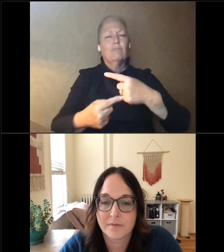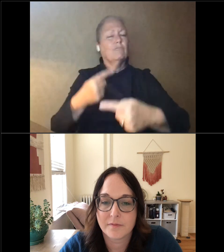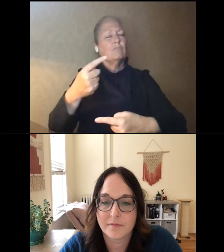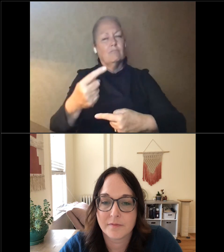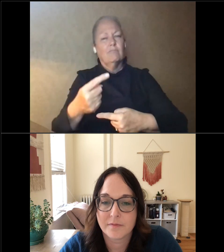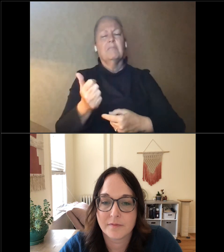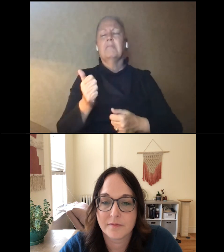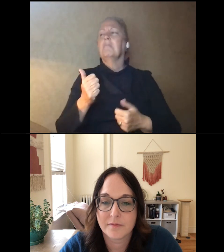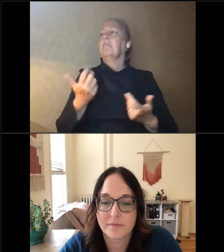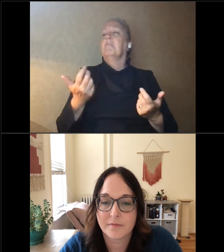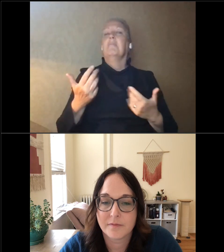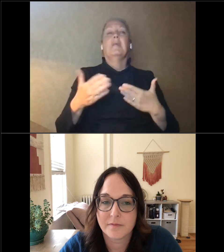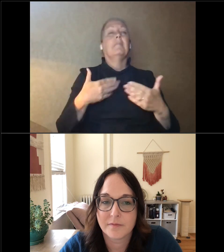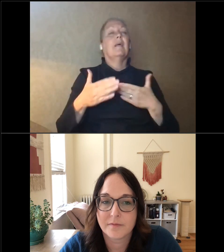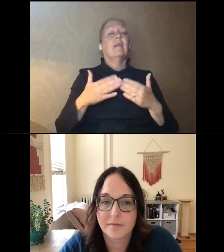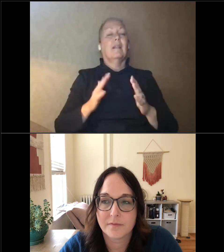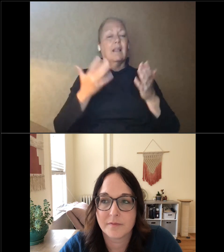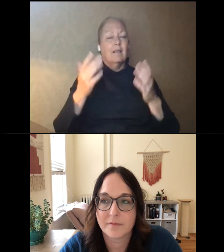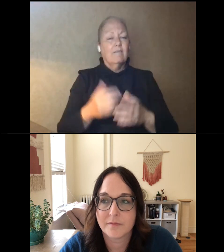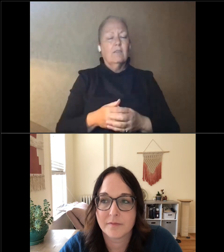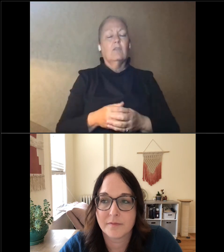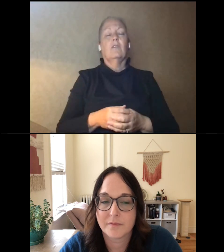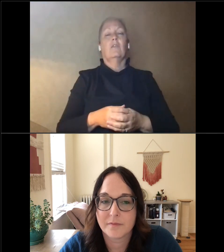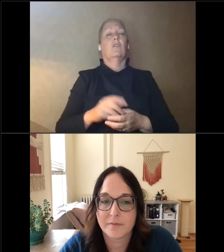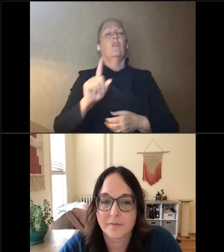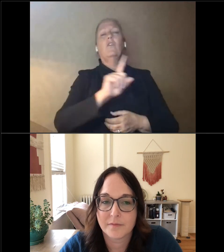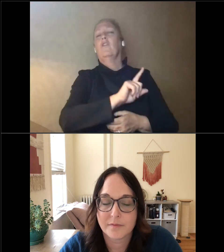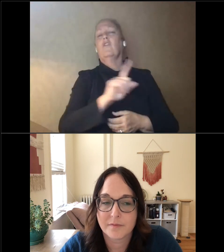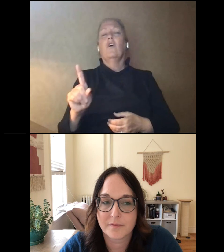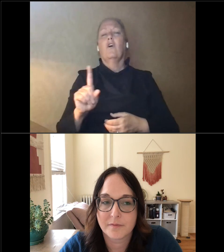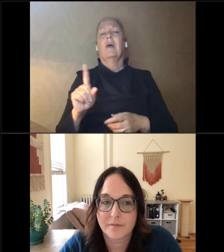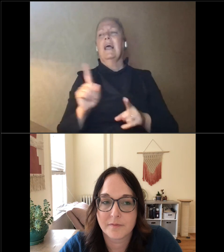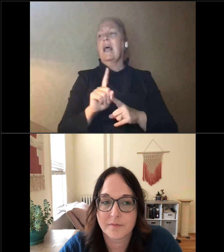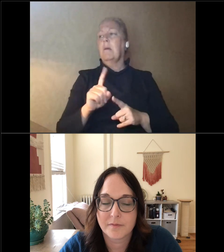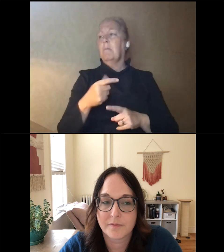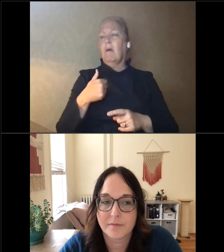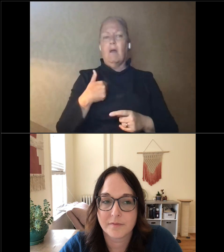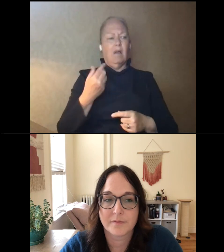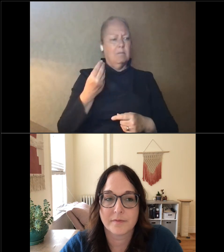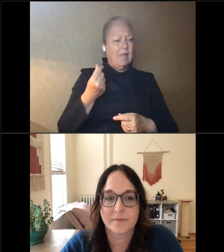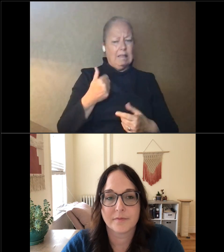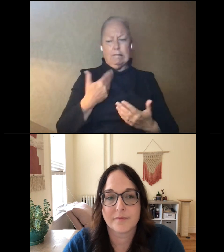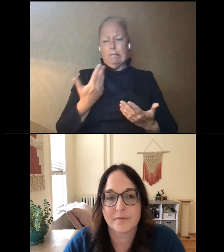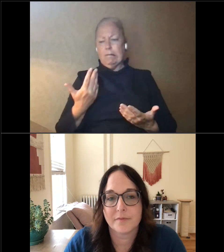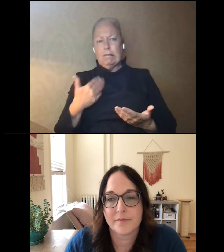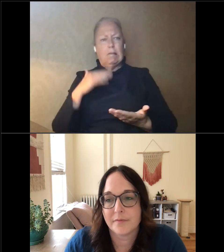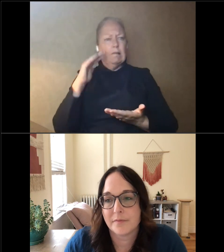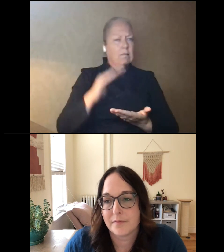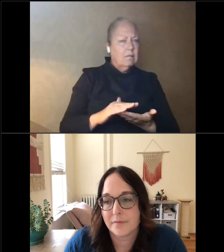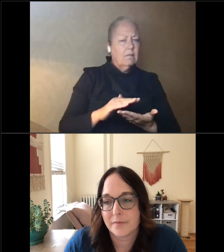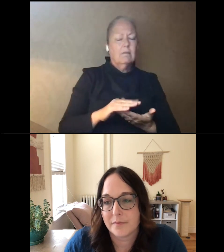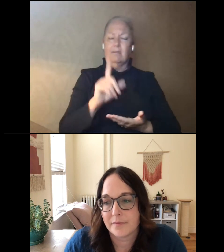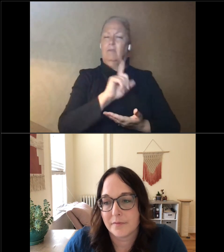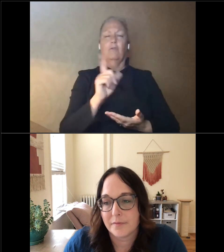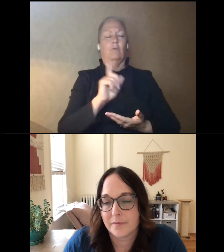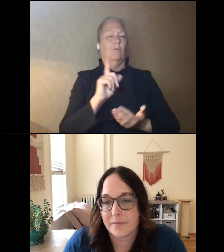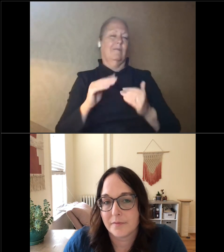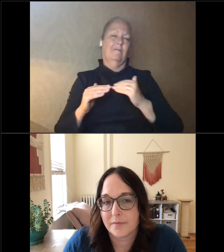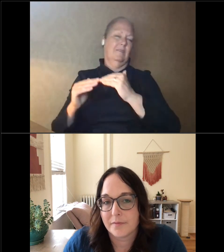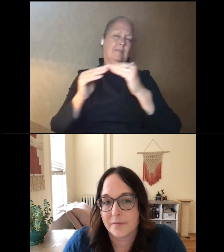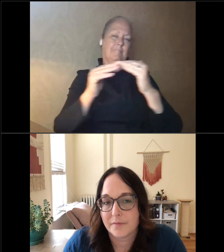is without having or without suffering from financial hardships. WHO and Disease Priority Control